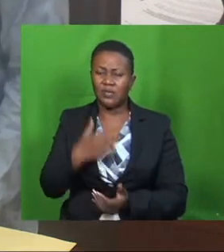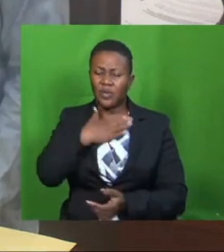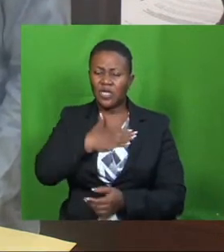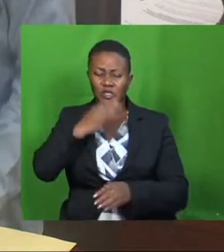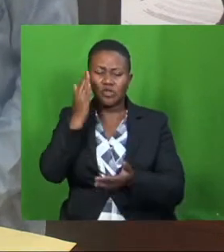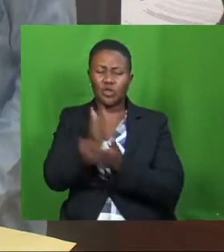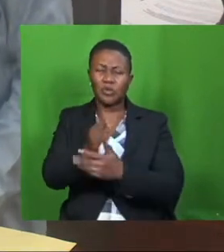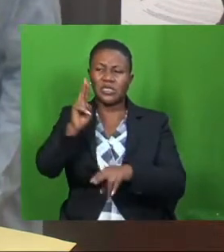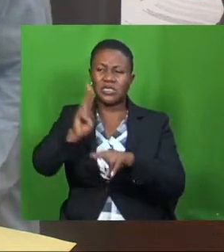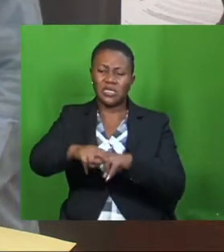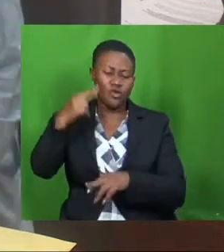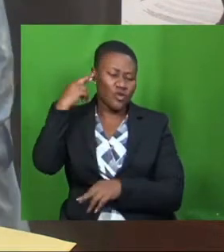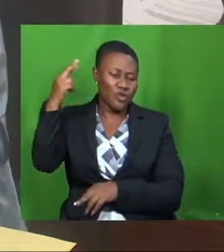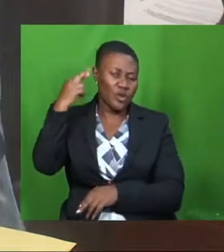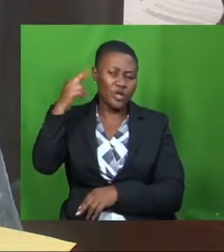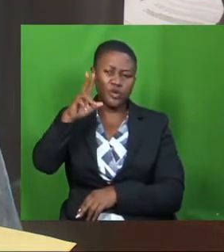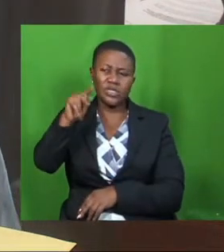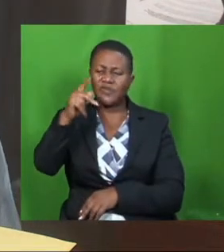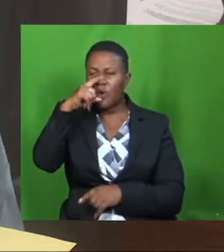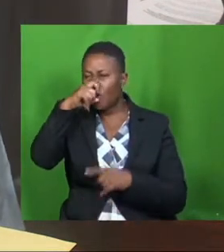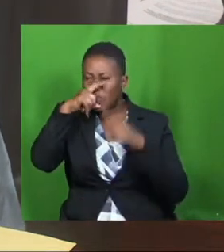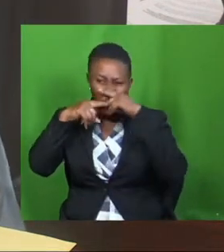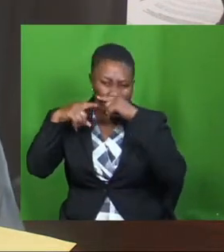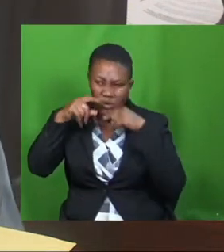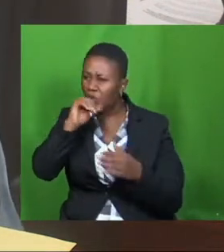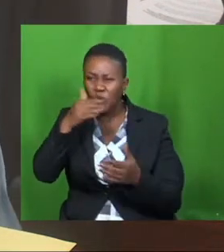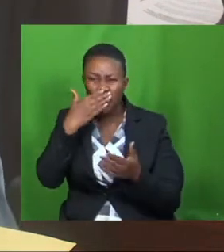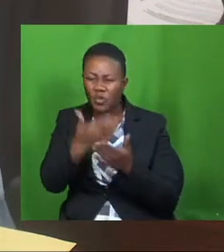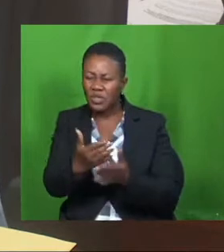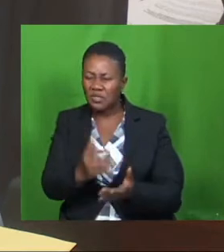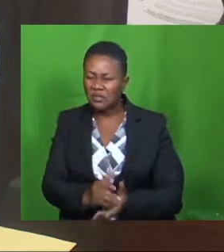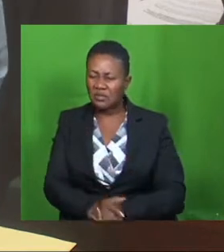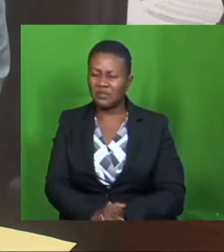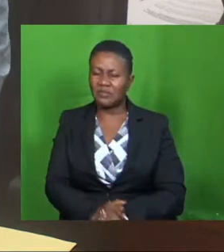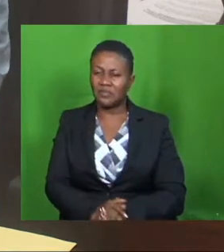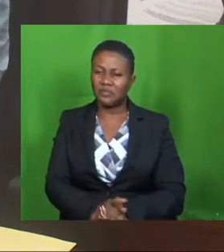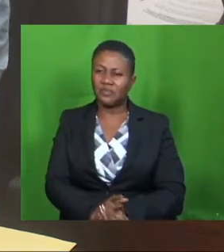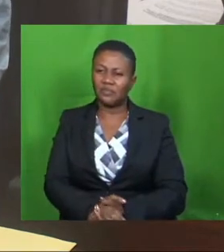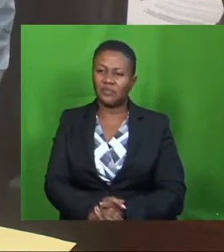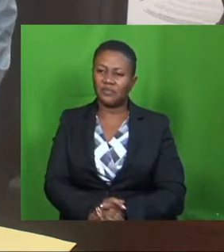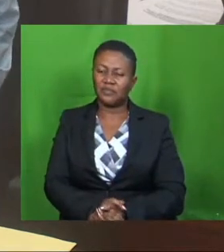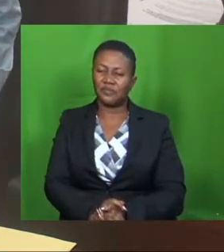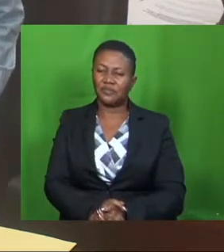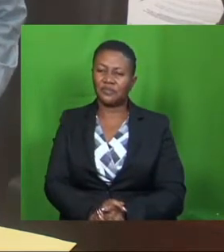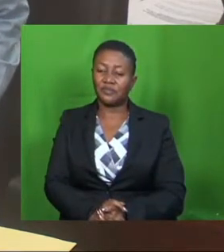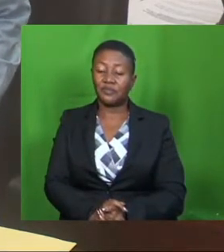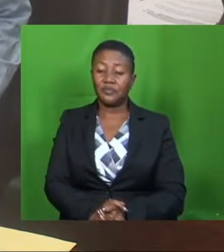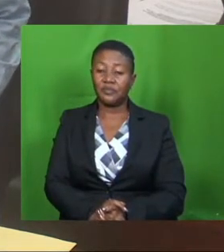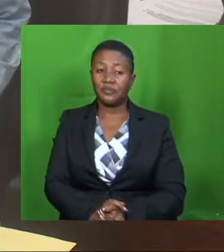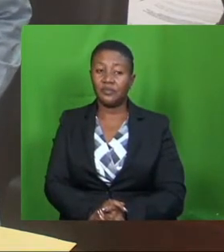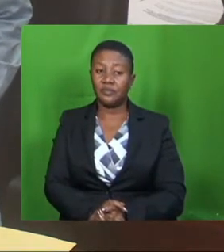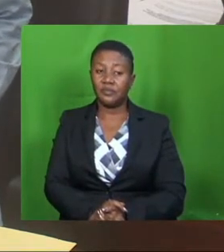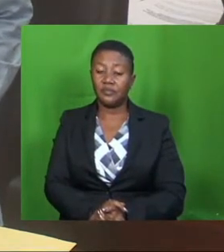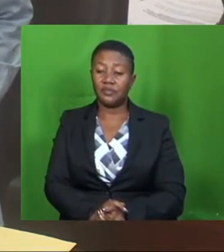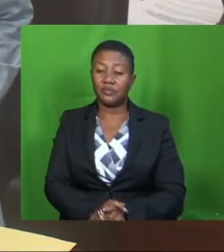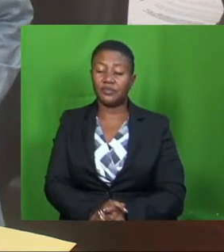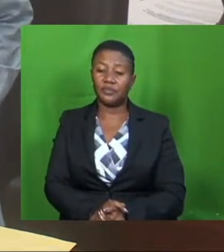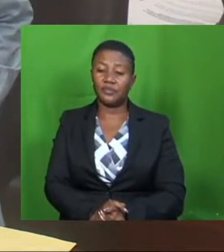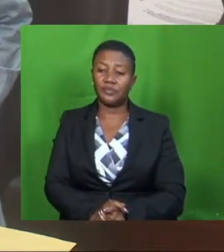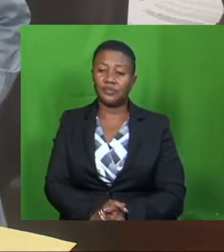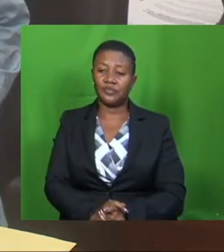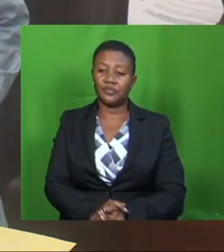people have brought, and if there are any other matters to be added on, he will do so before, so that he will be able